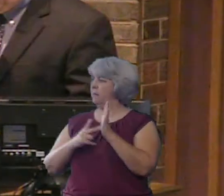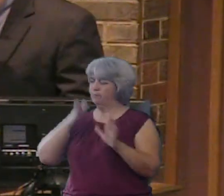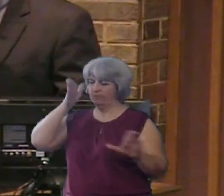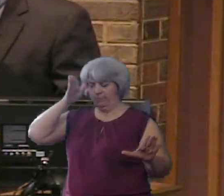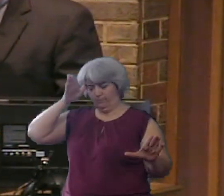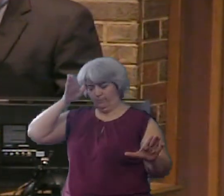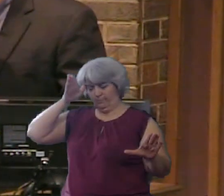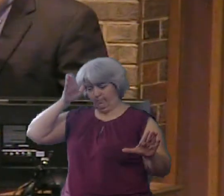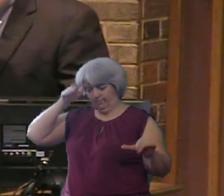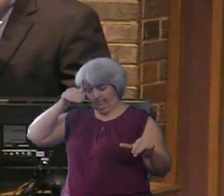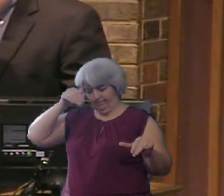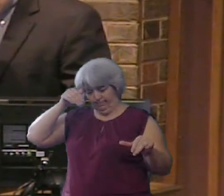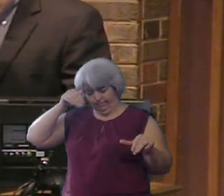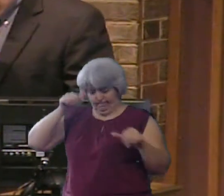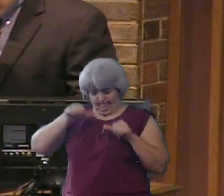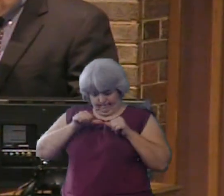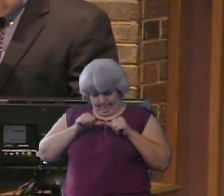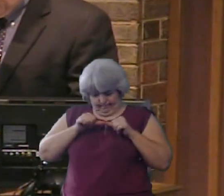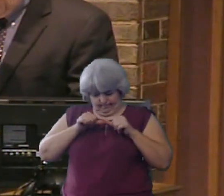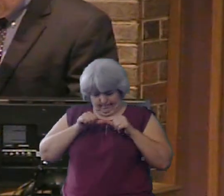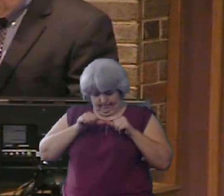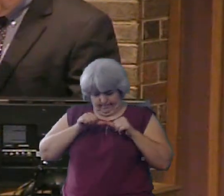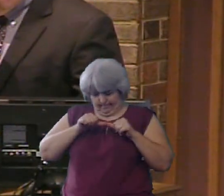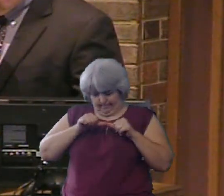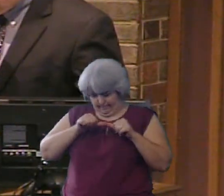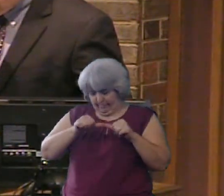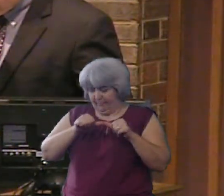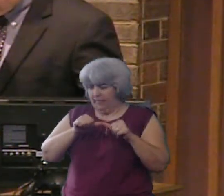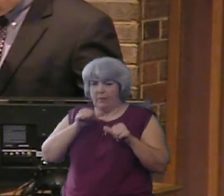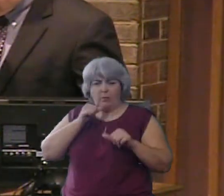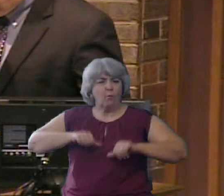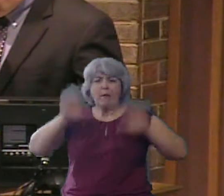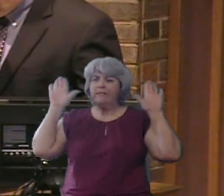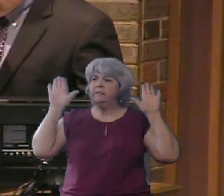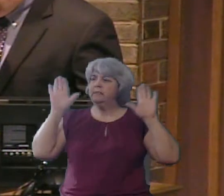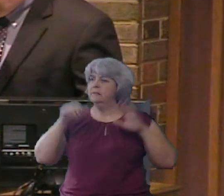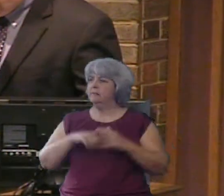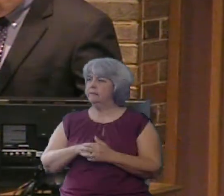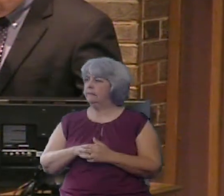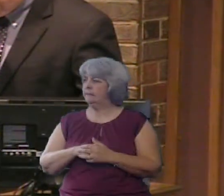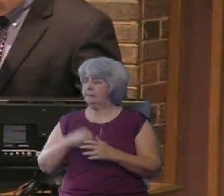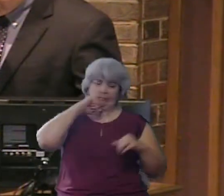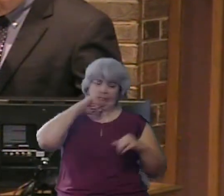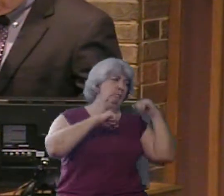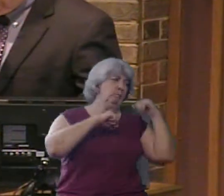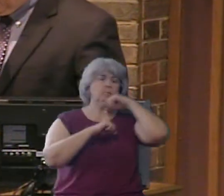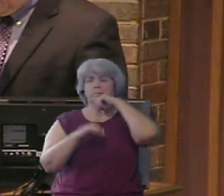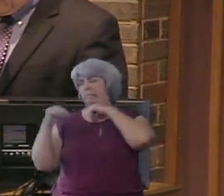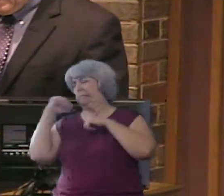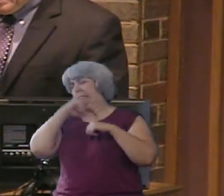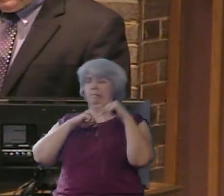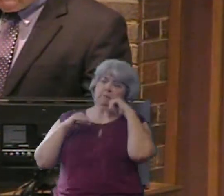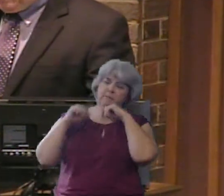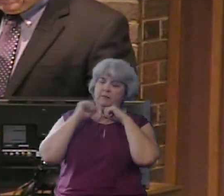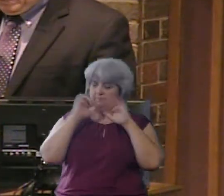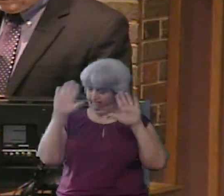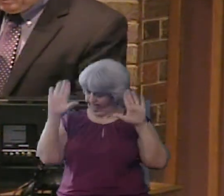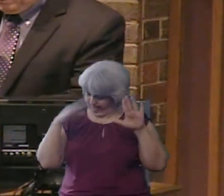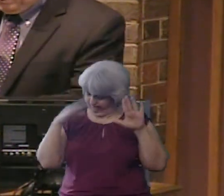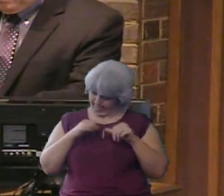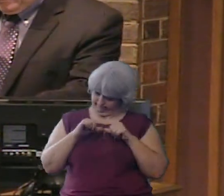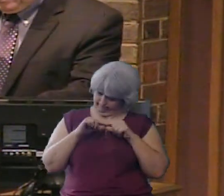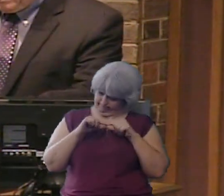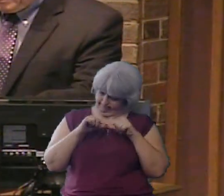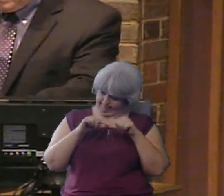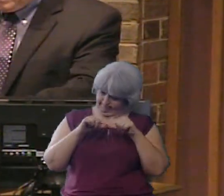are adverse, when we face or have adversity, you keep going, you never quit. There are lots of